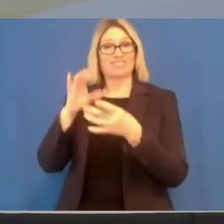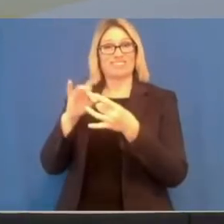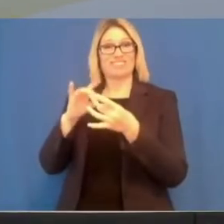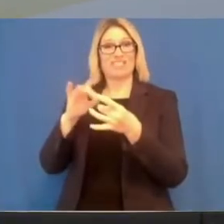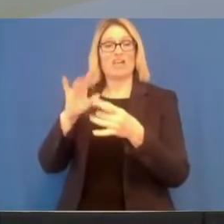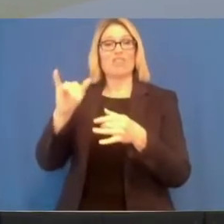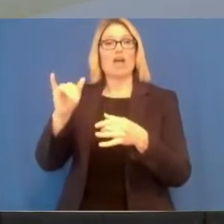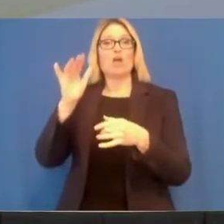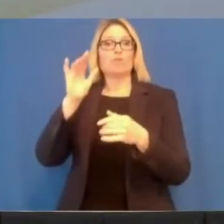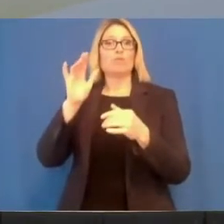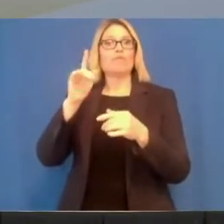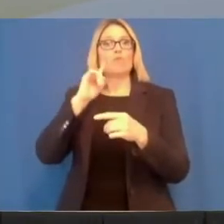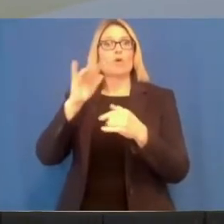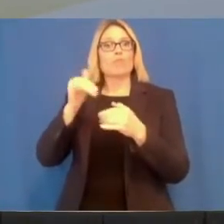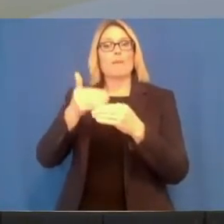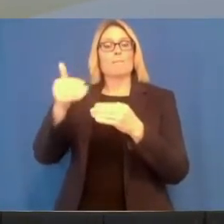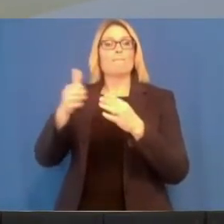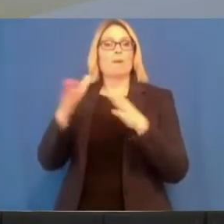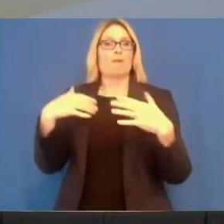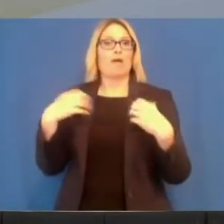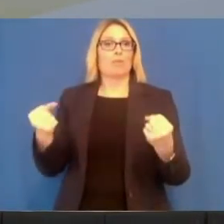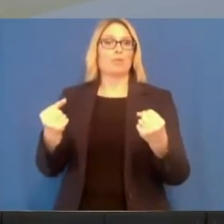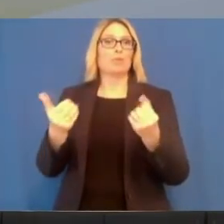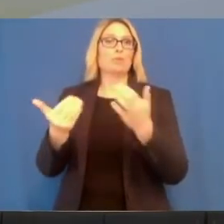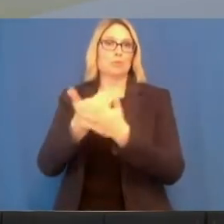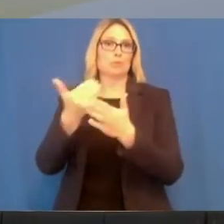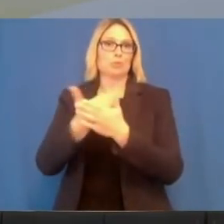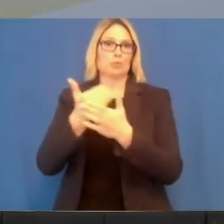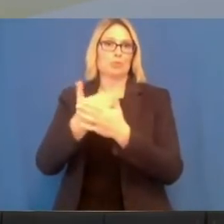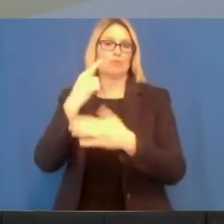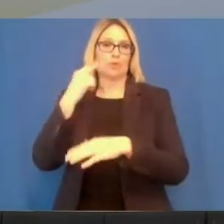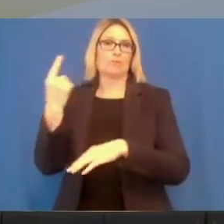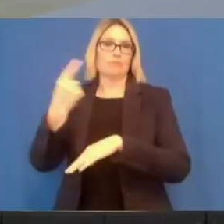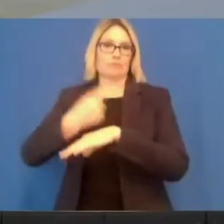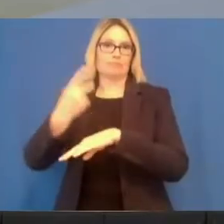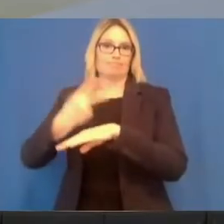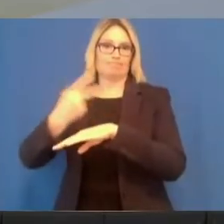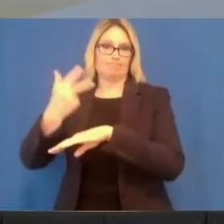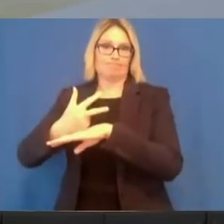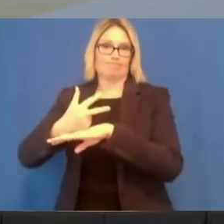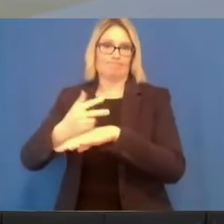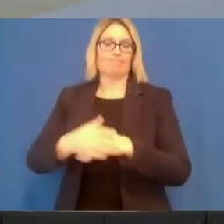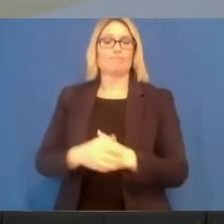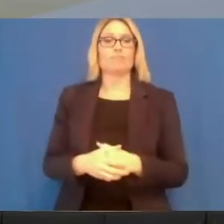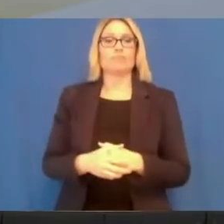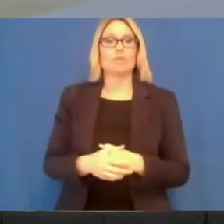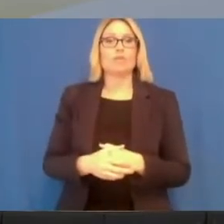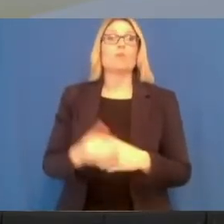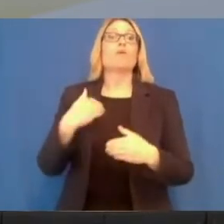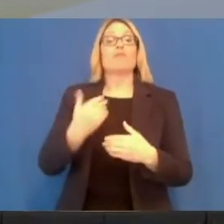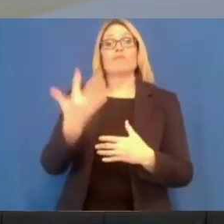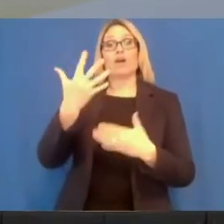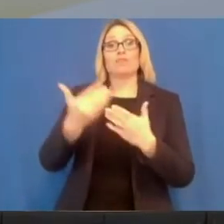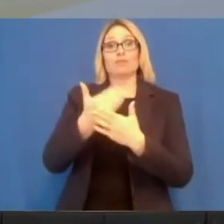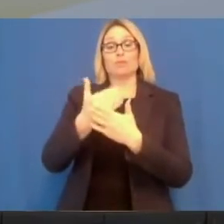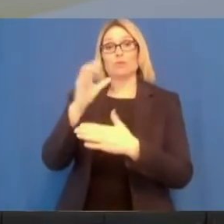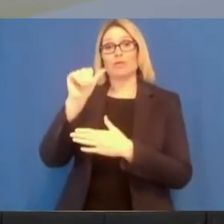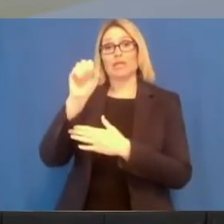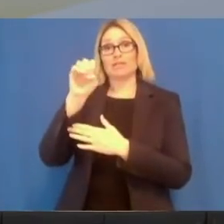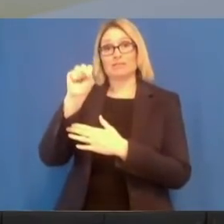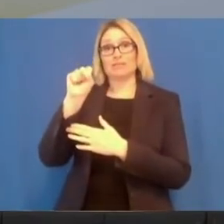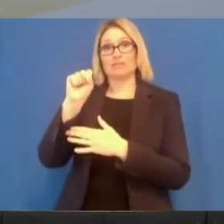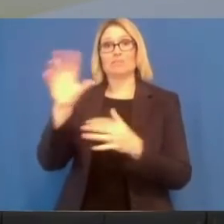additional short-term public health measures. Today, at this point, there are 5 new cases of COVID-19 for a total